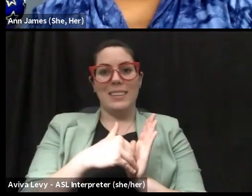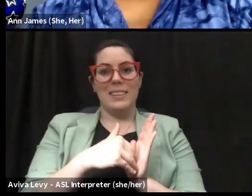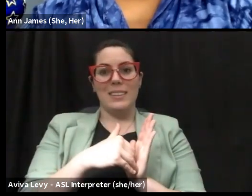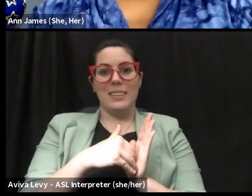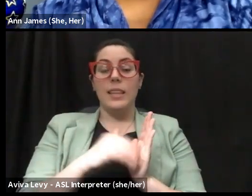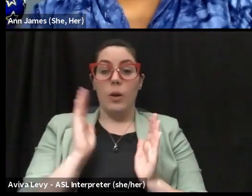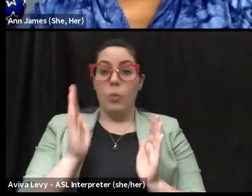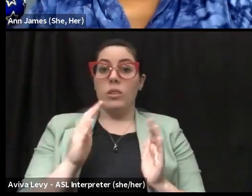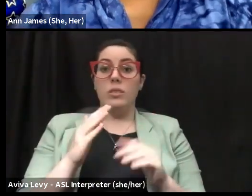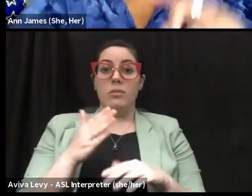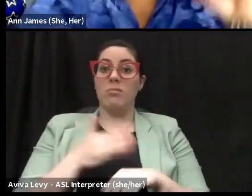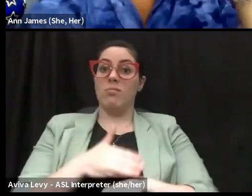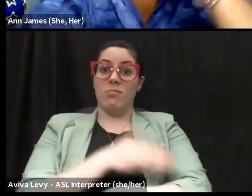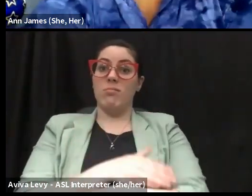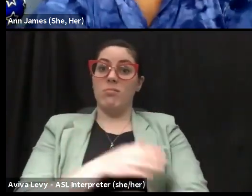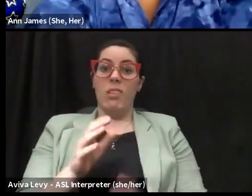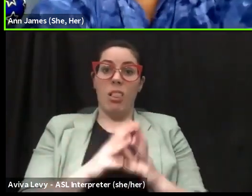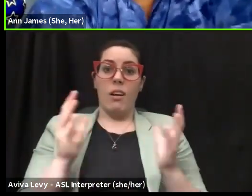far.